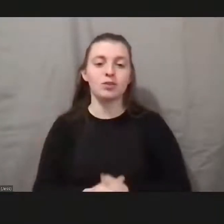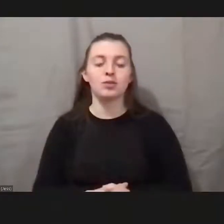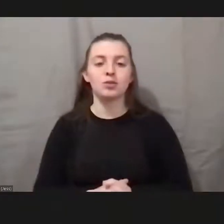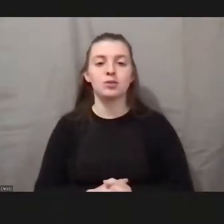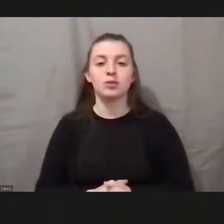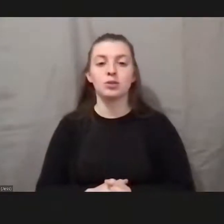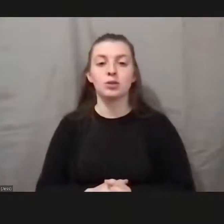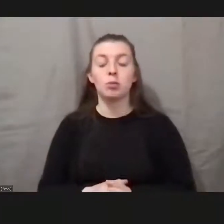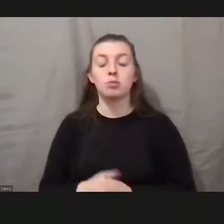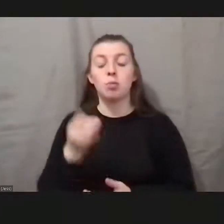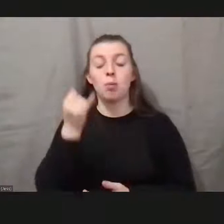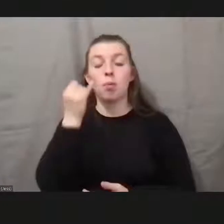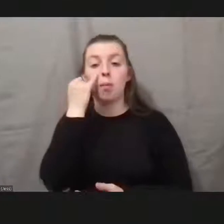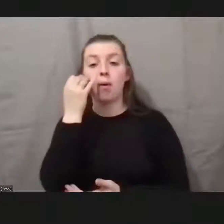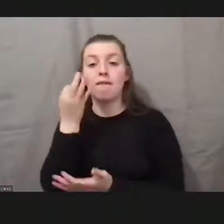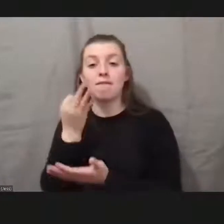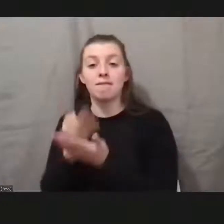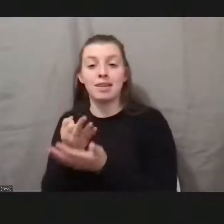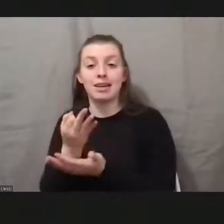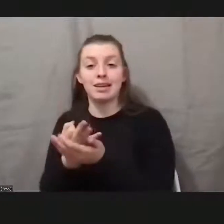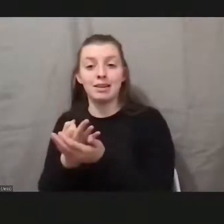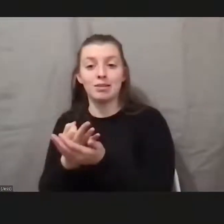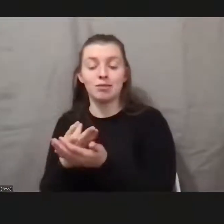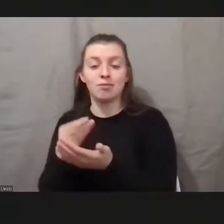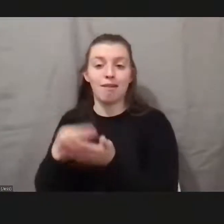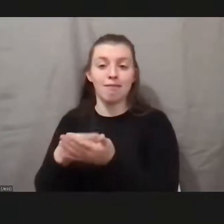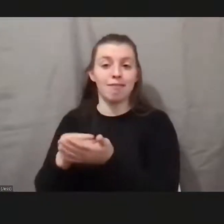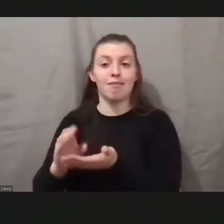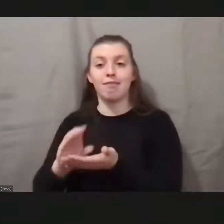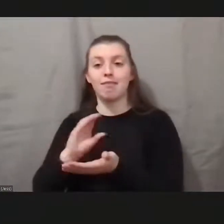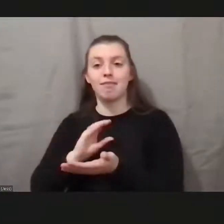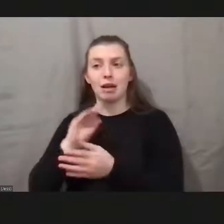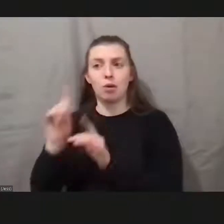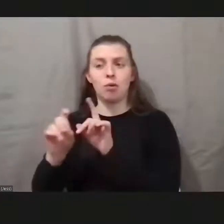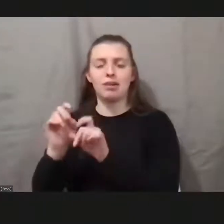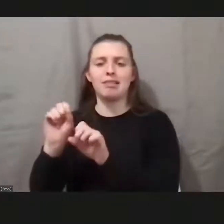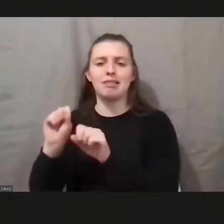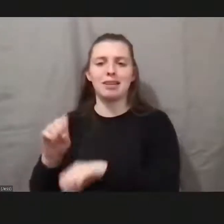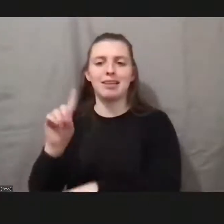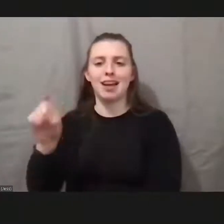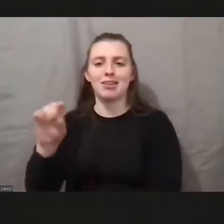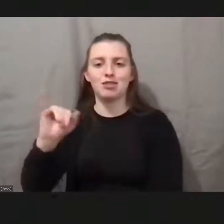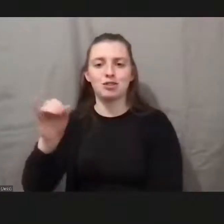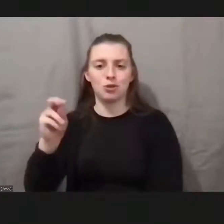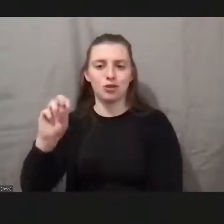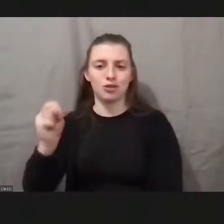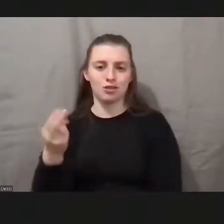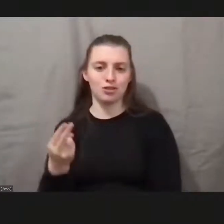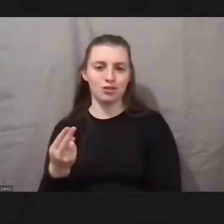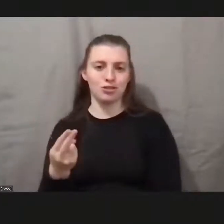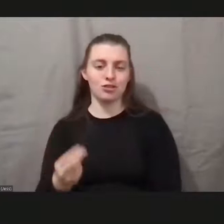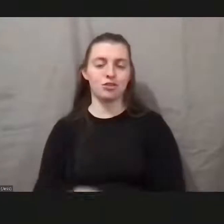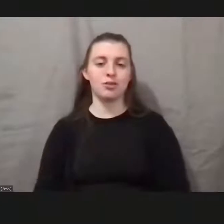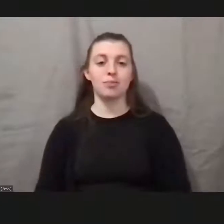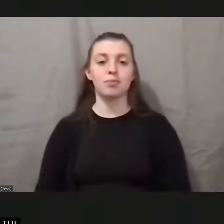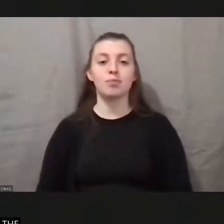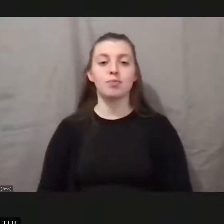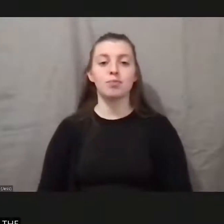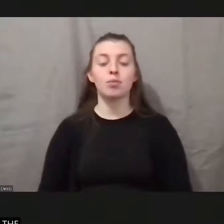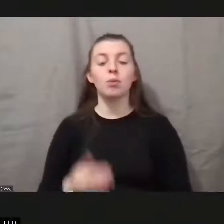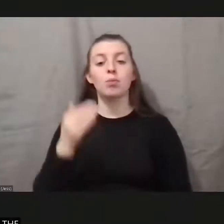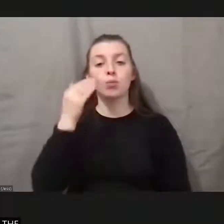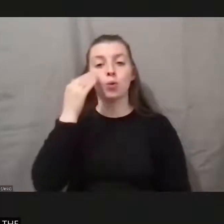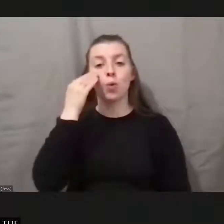financial funding questions to him. But if you want an agency that works within the community that is here to support businesses and